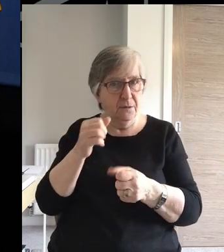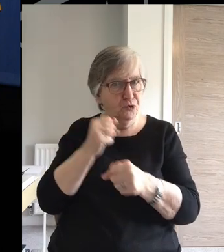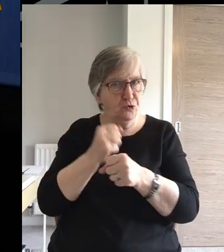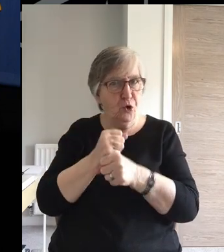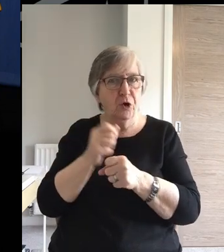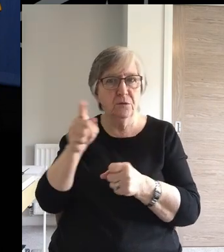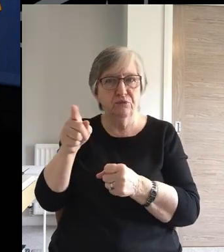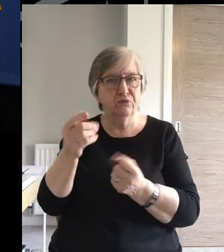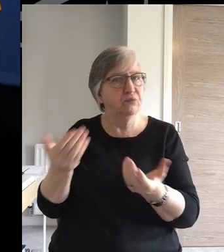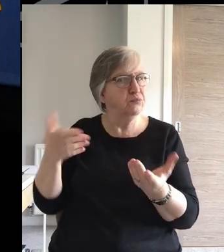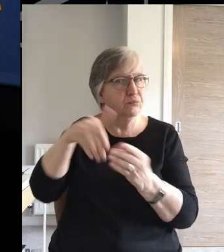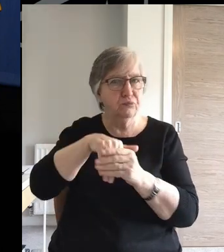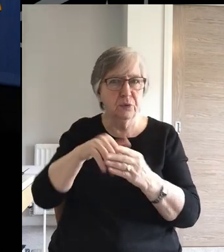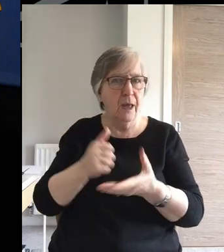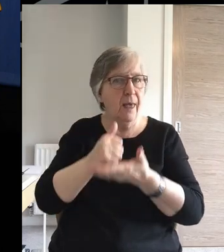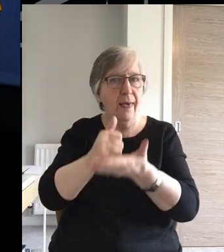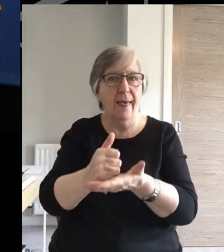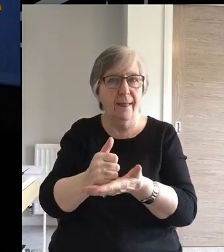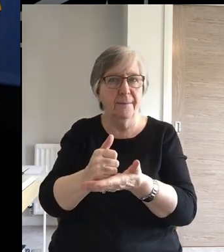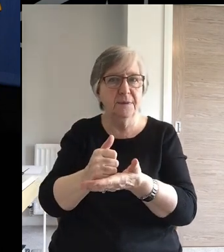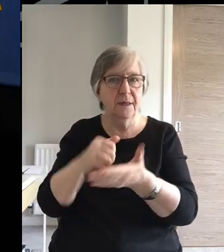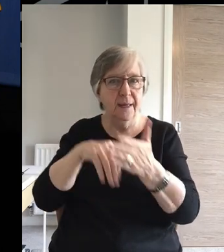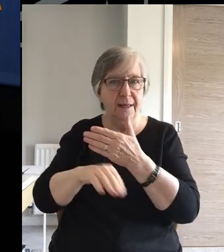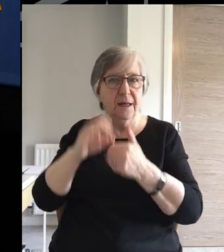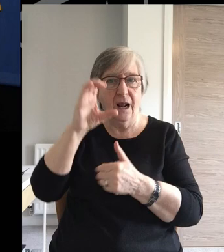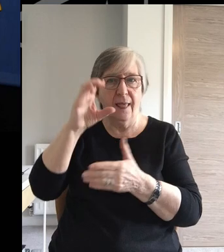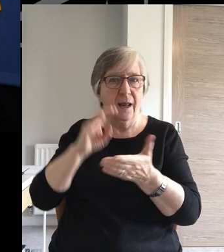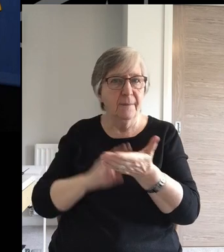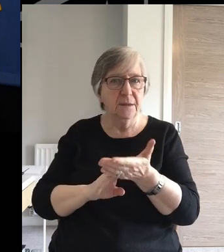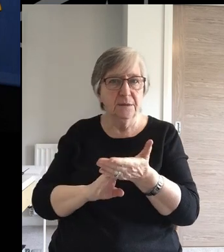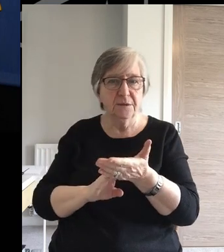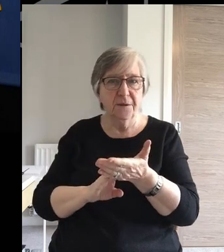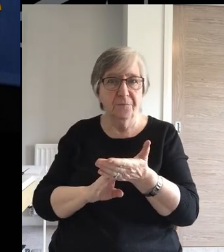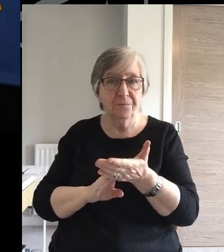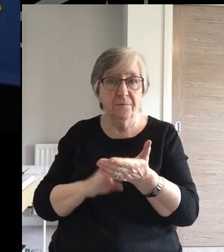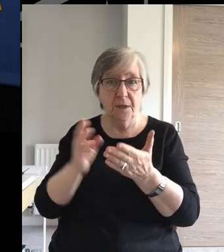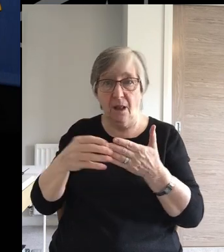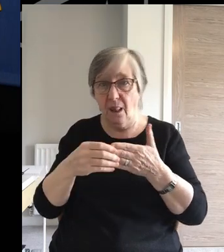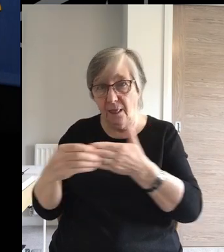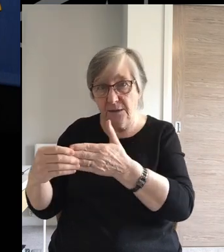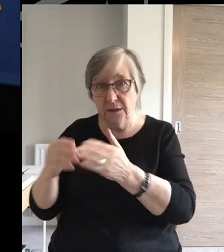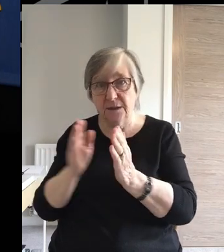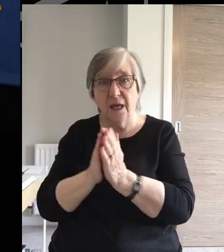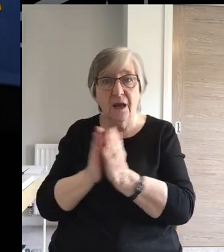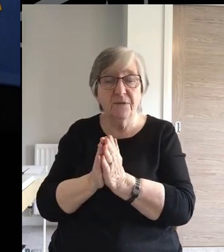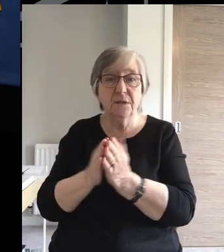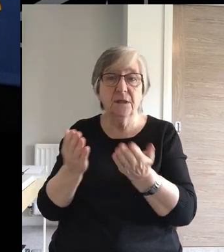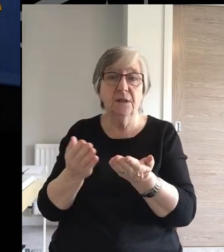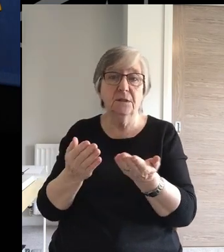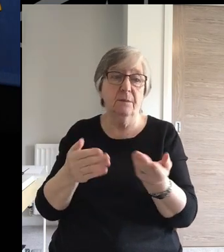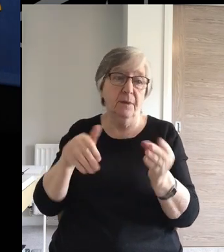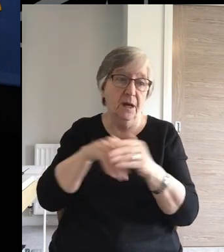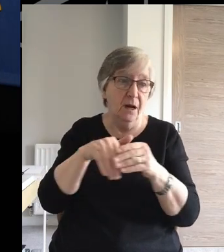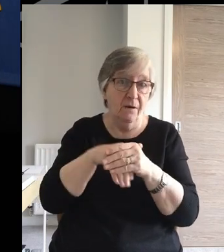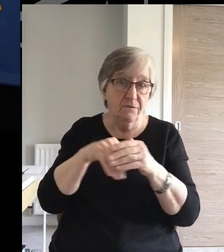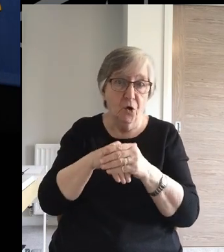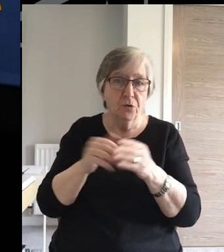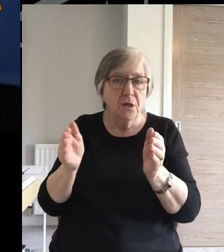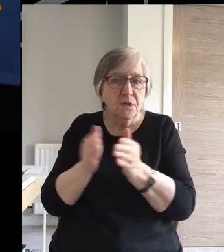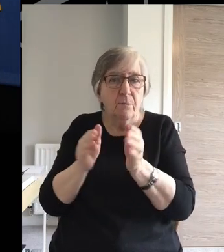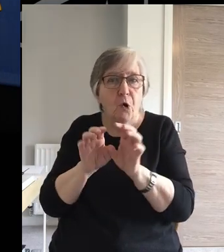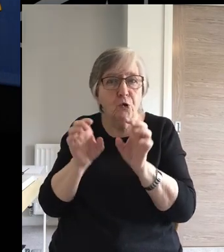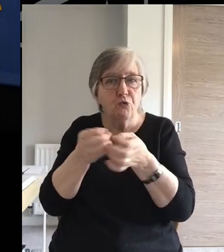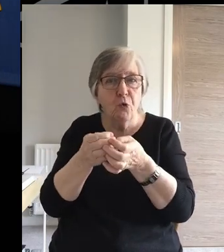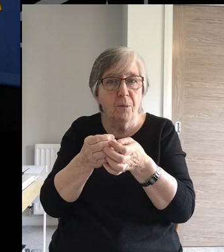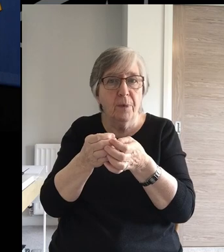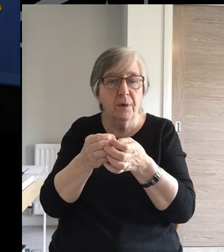George making a contribution to the life of the congregation, not just in the leading of the services. He's taken part in some of the small group